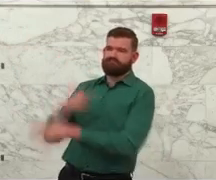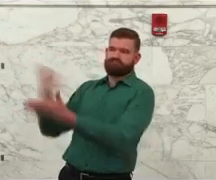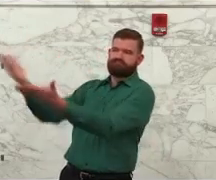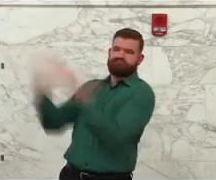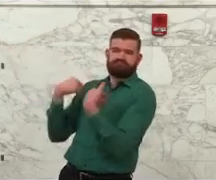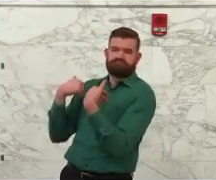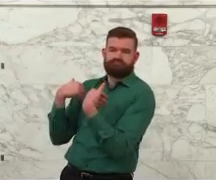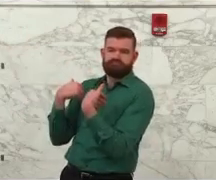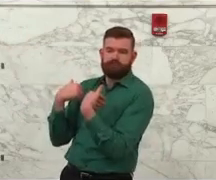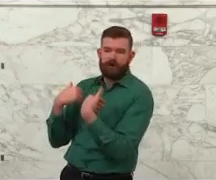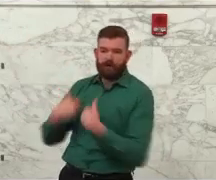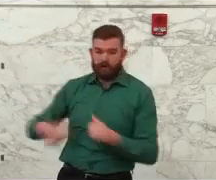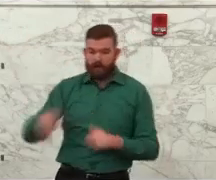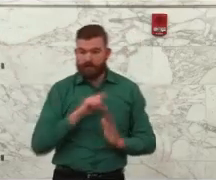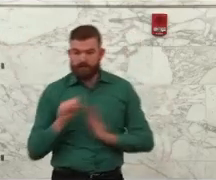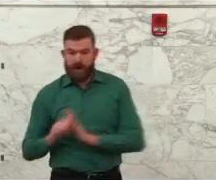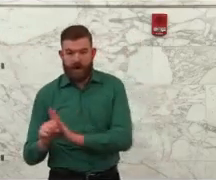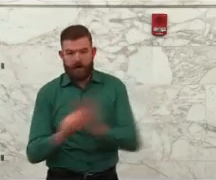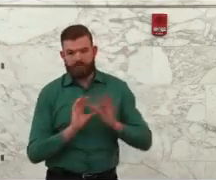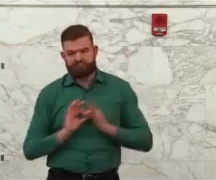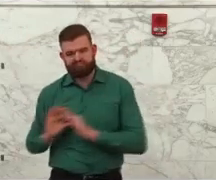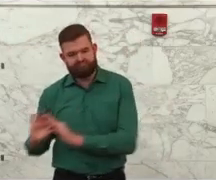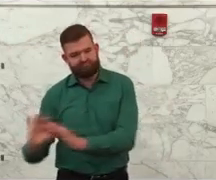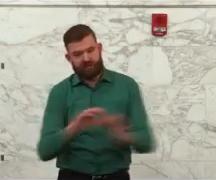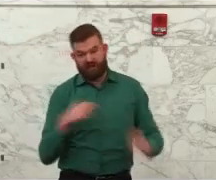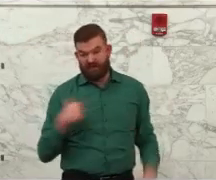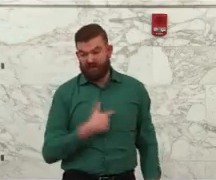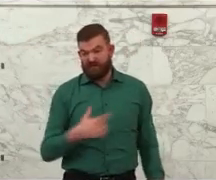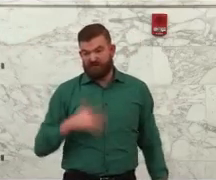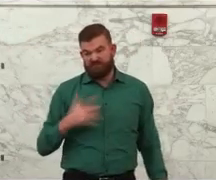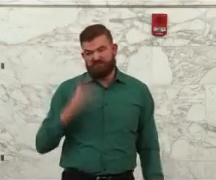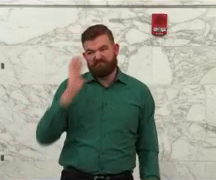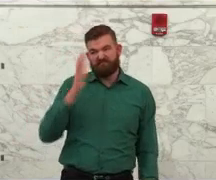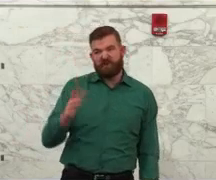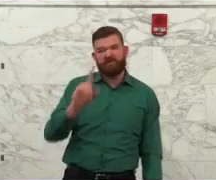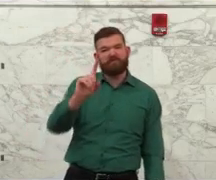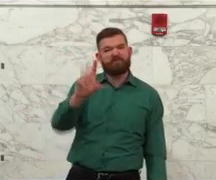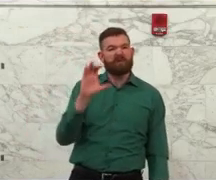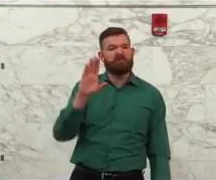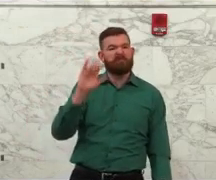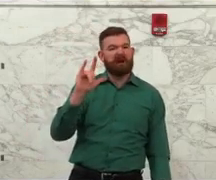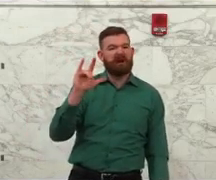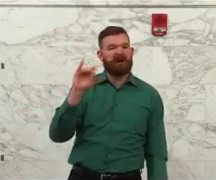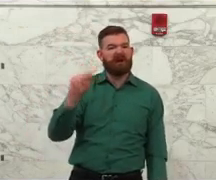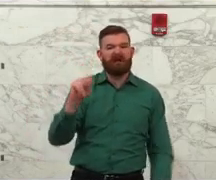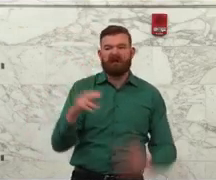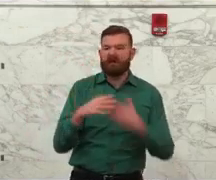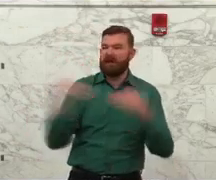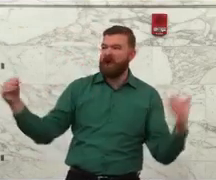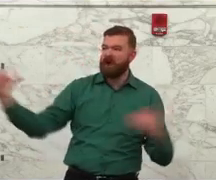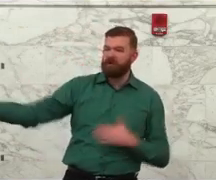billion direct cash assistance requirement for just New Jersey, New York, Connecticut, and